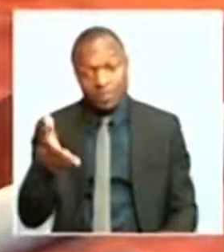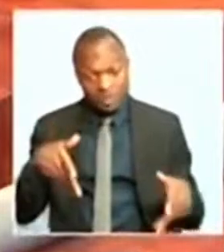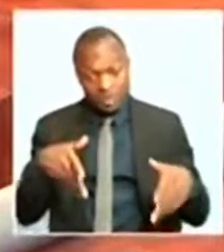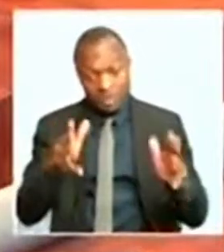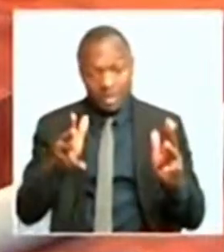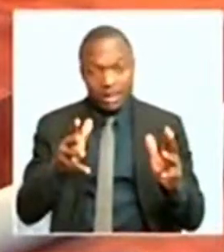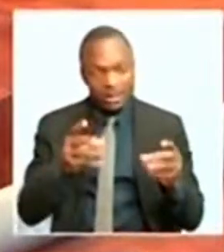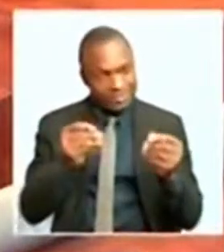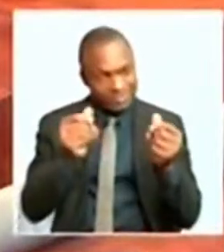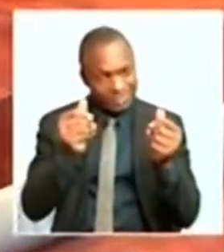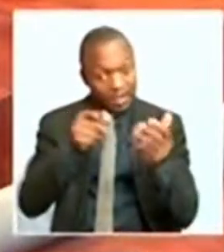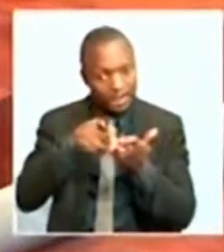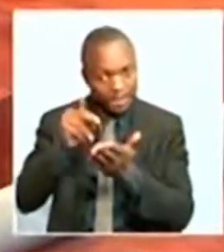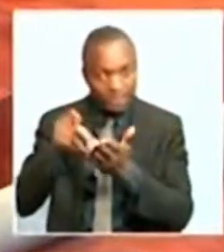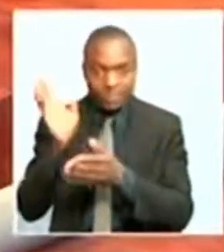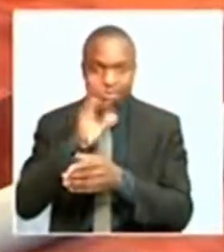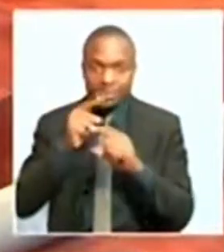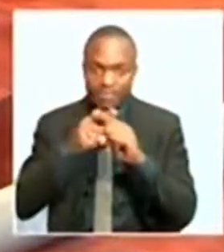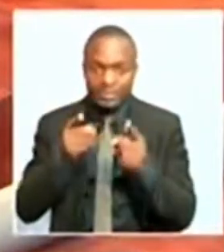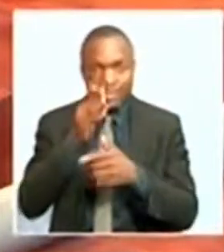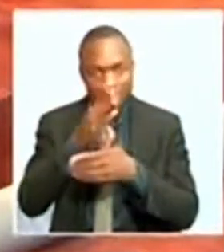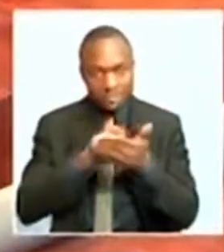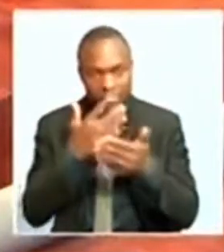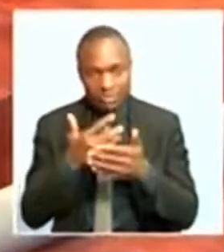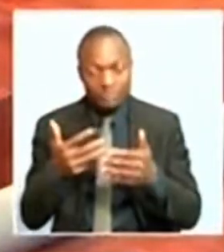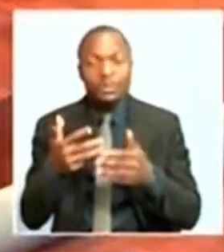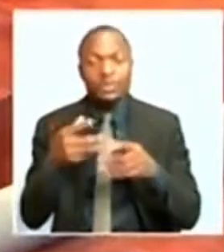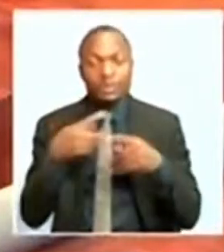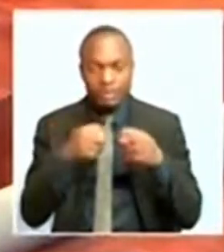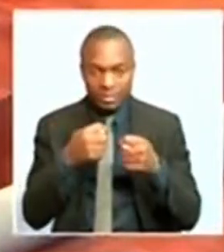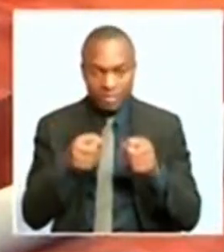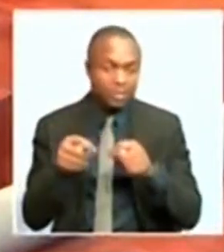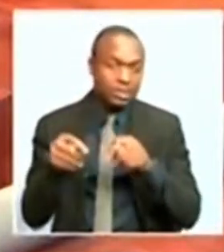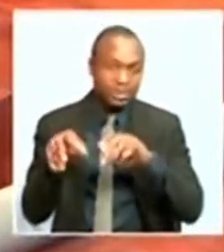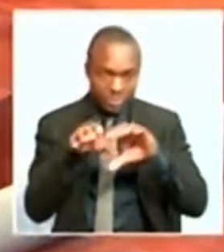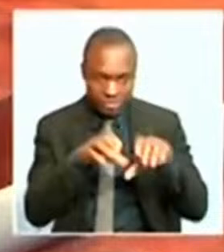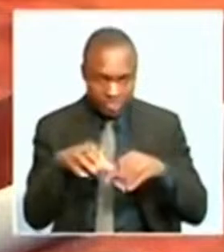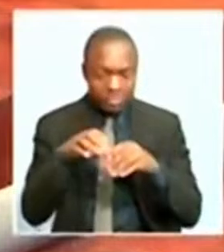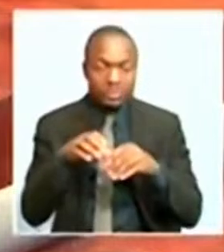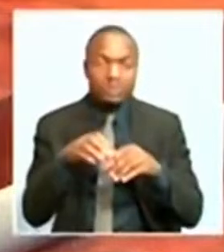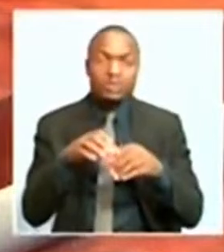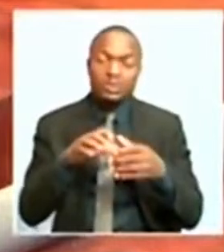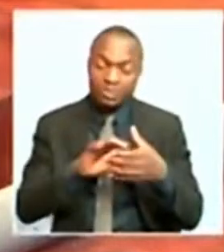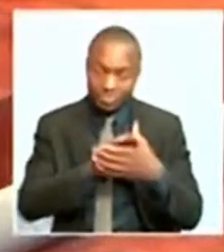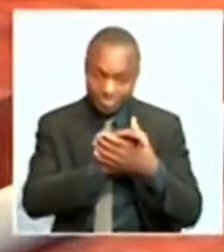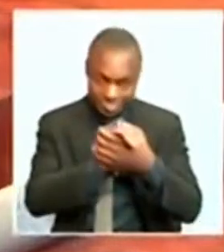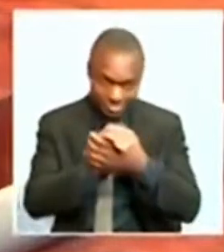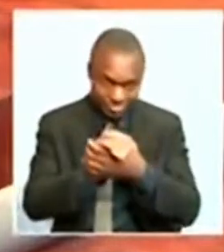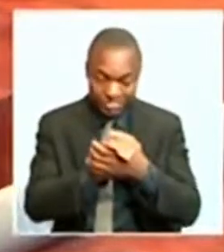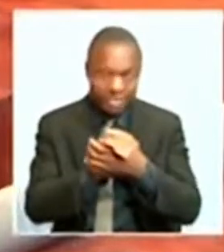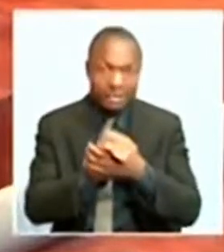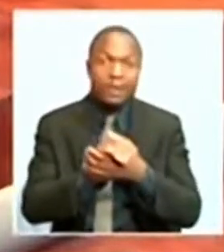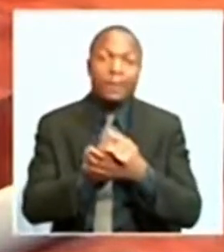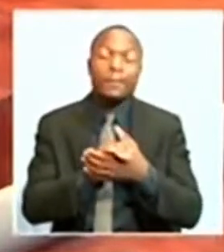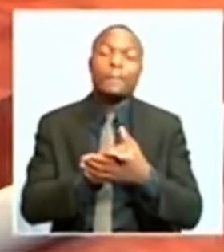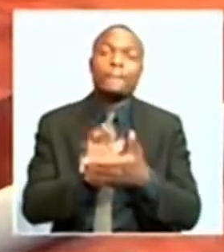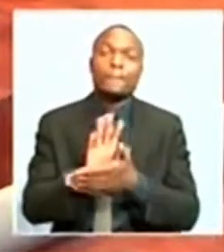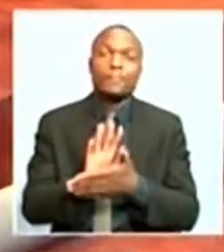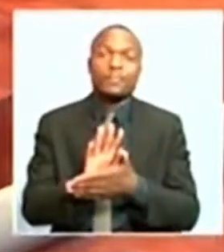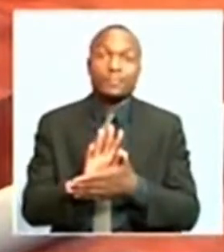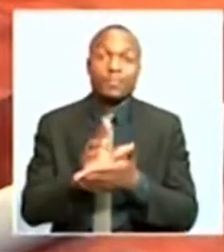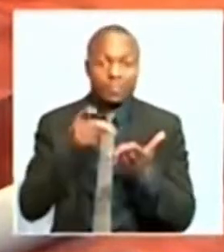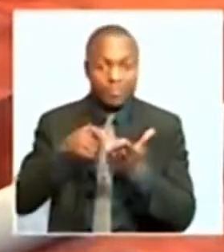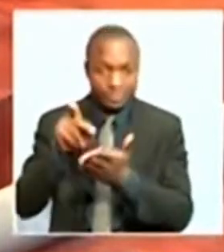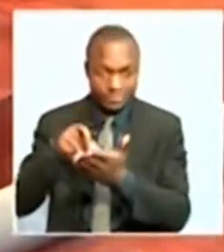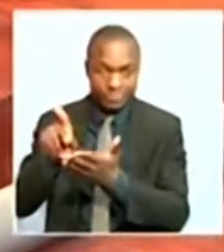for, but what we're trying to do is something that is very comprehensive, come up and make all those payments, at least for the arrears. Then going forward,